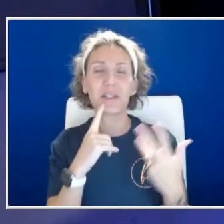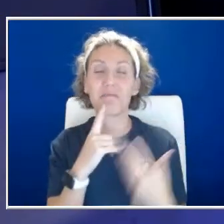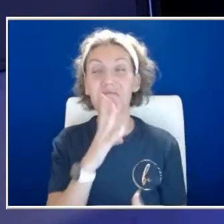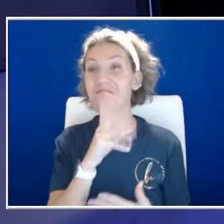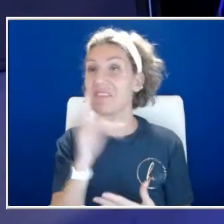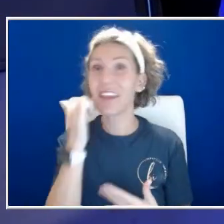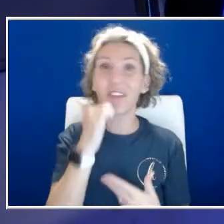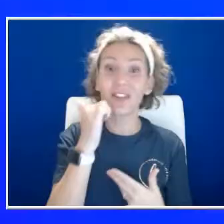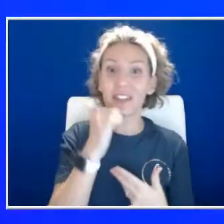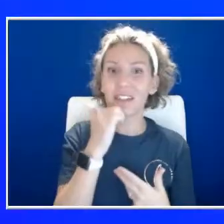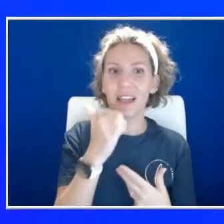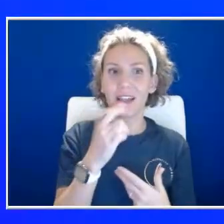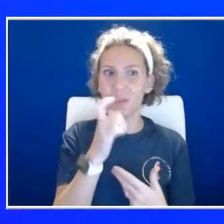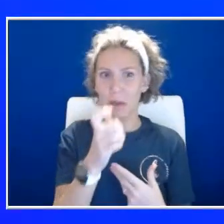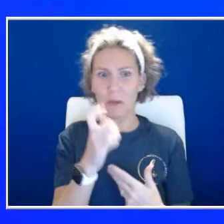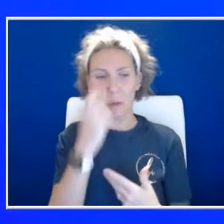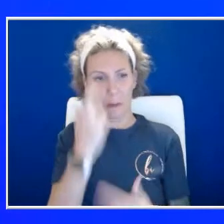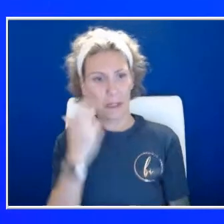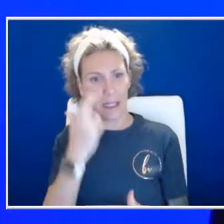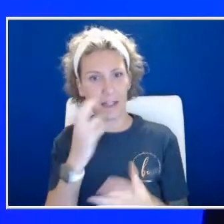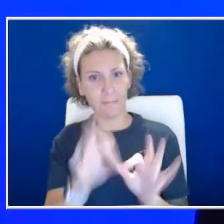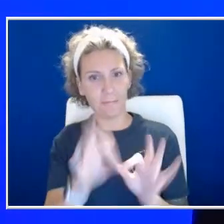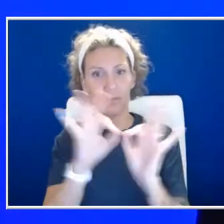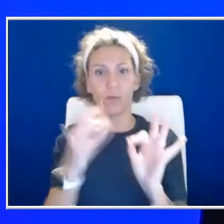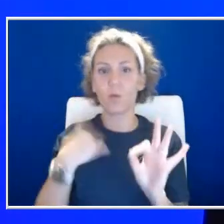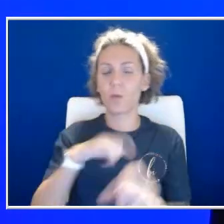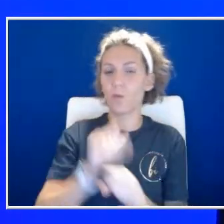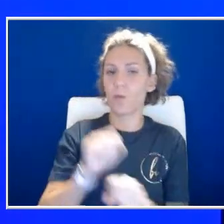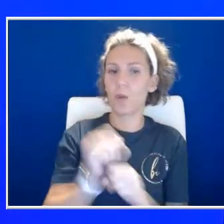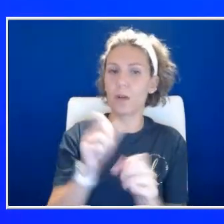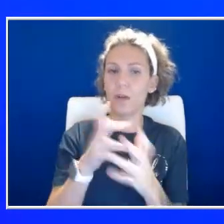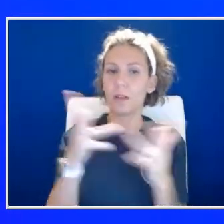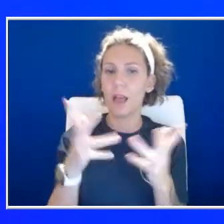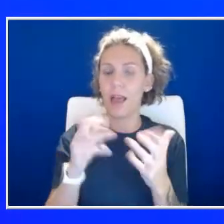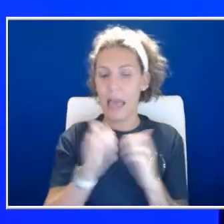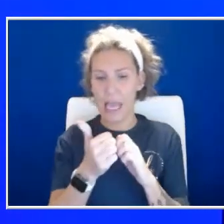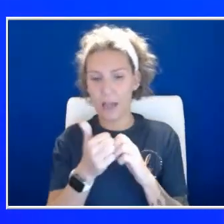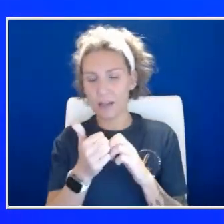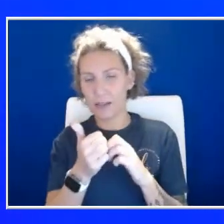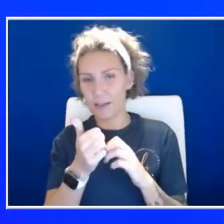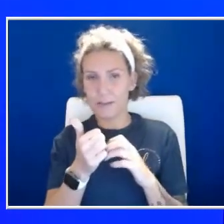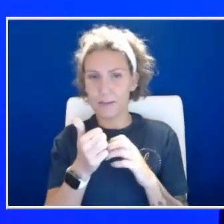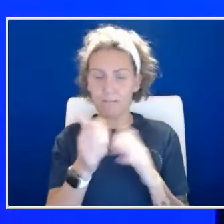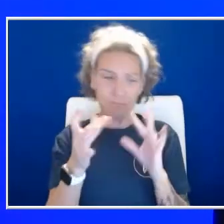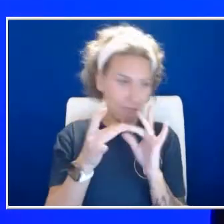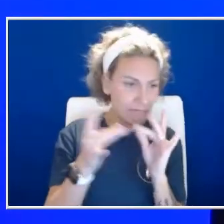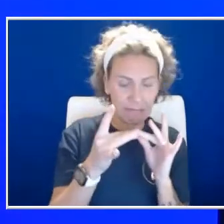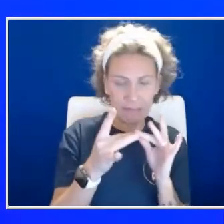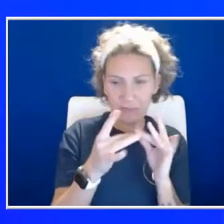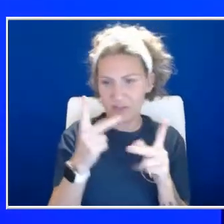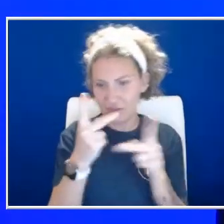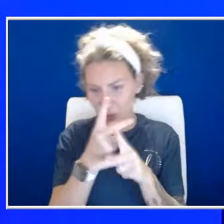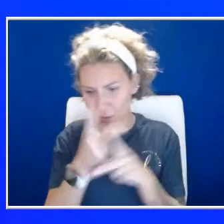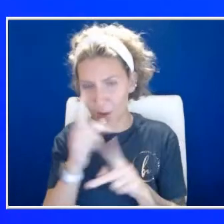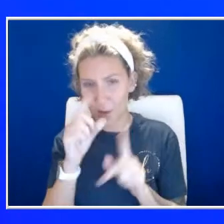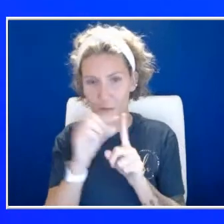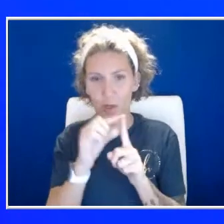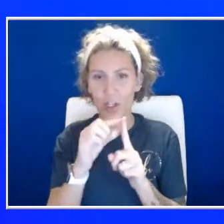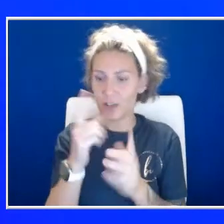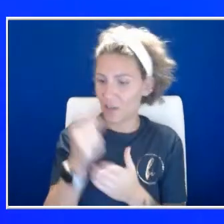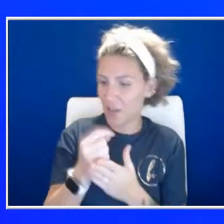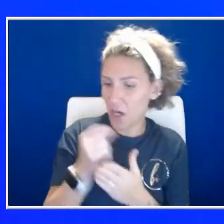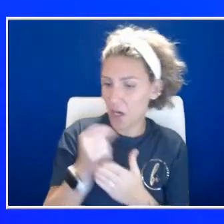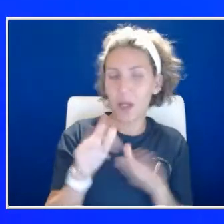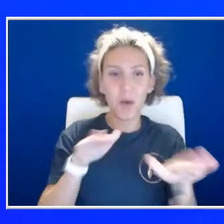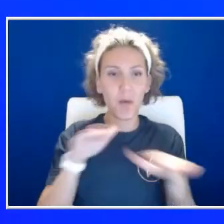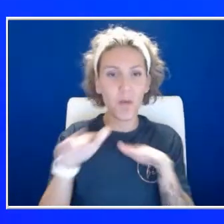does. So we work a lot on different ways of coming up with words. We did it in the therapy room. We did it walking and talking, because that's